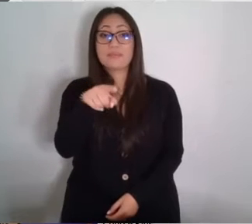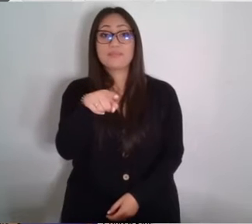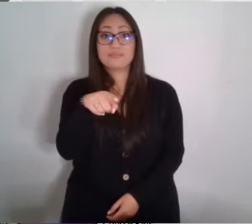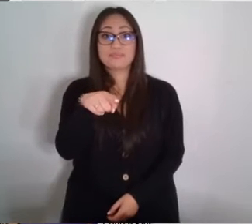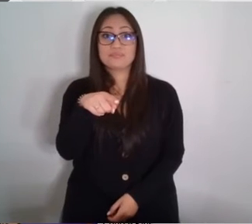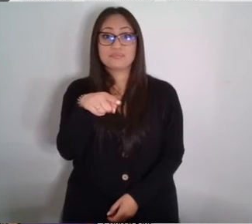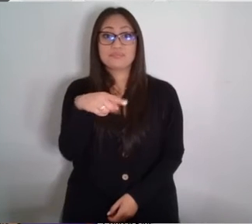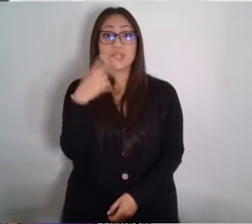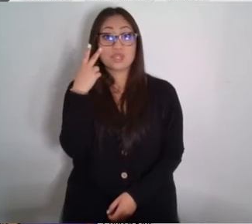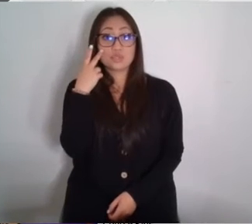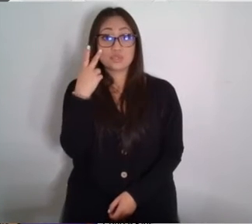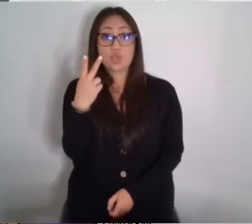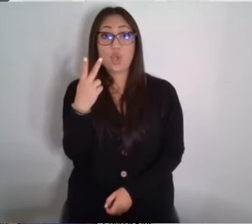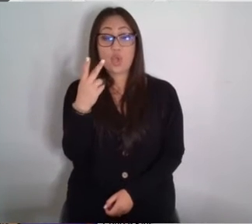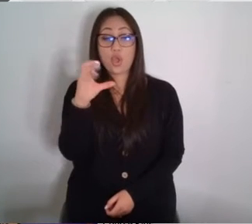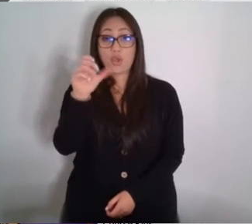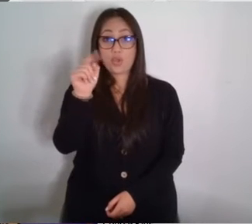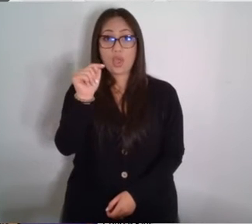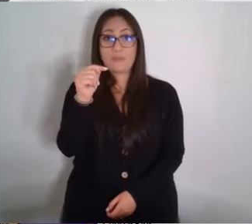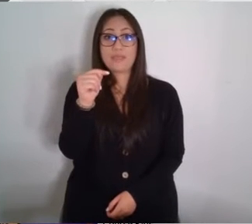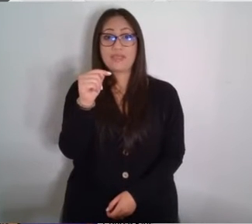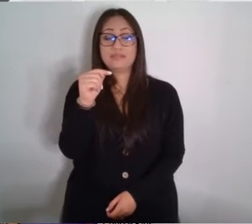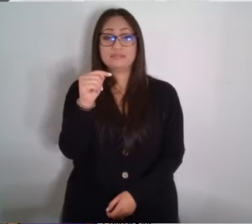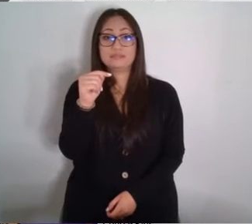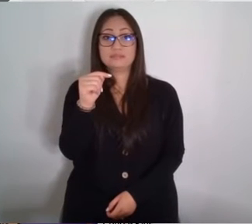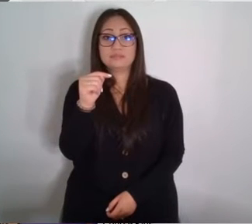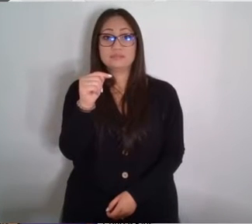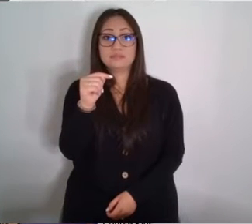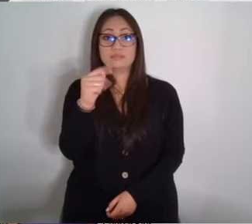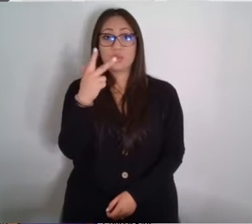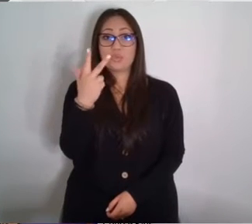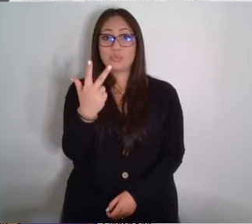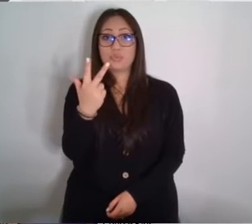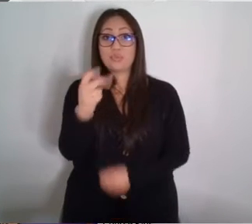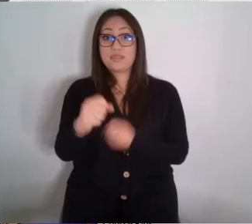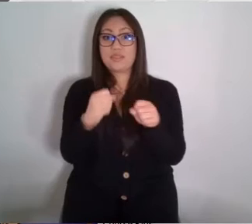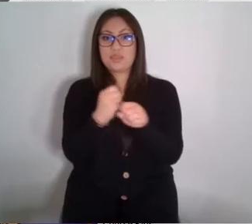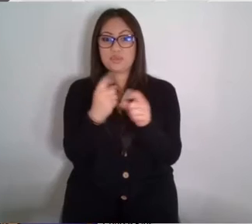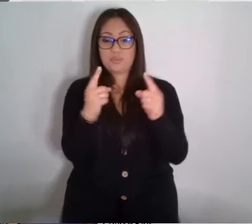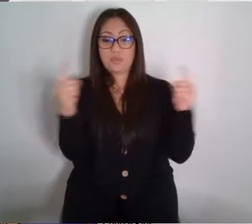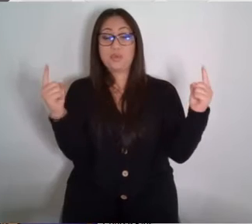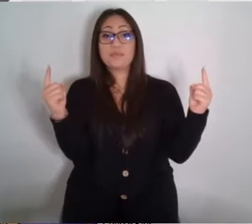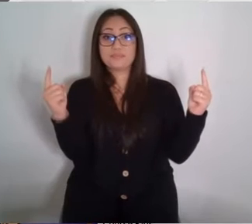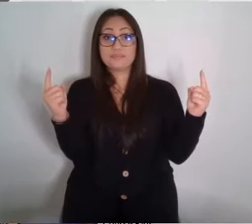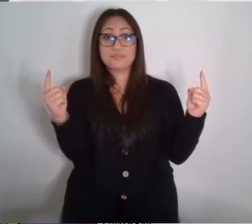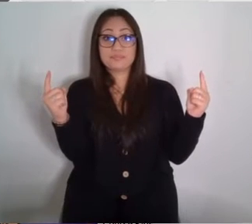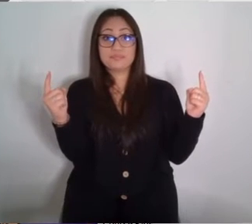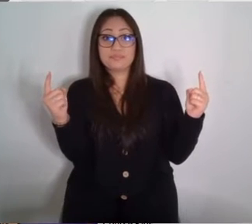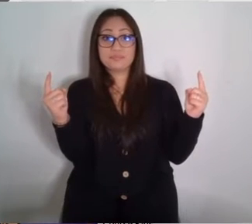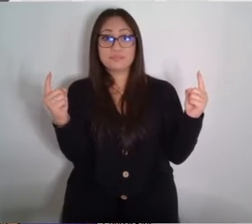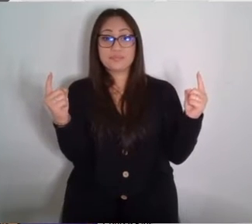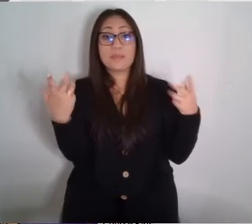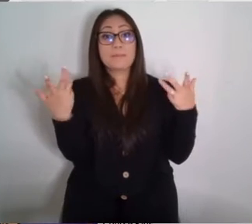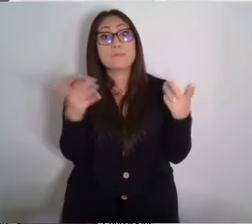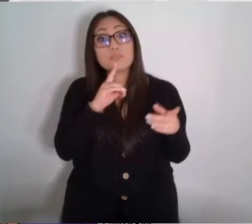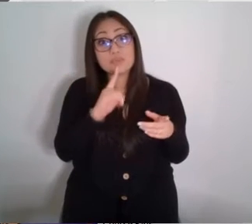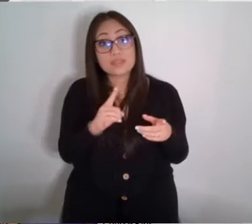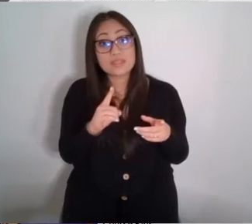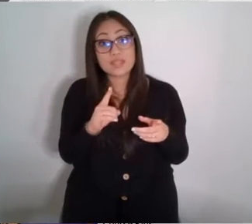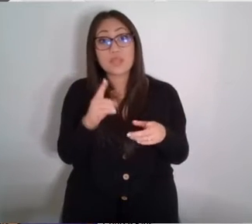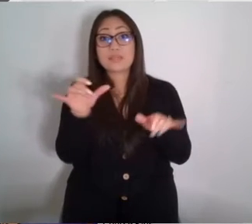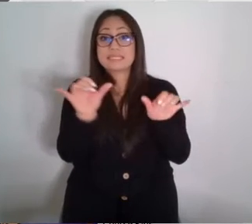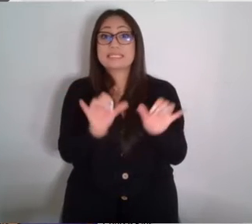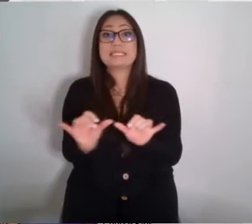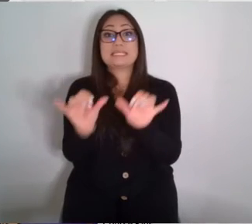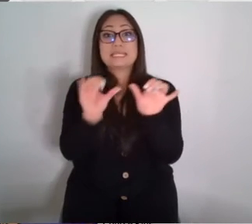Earth many years apart. But Halley figured out that these 3 comets were actually the same comet, flying past us over and over again. Based on when the